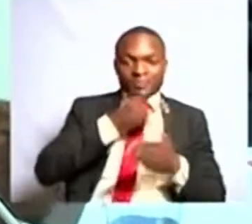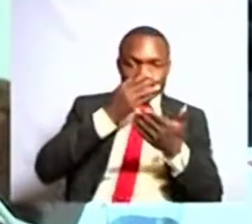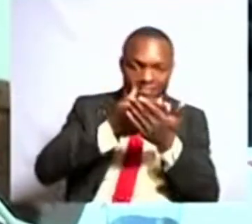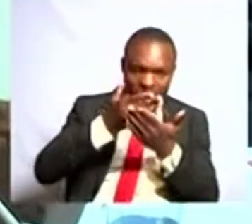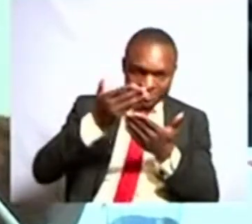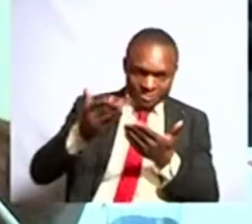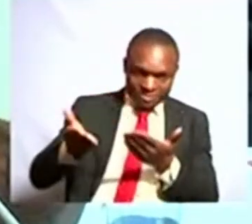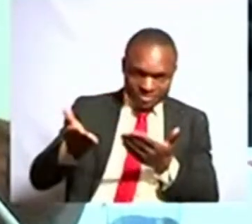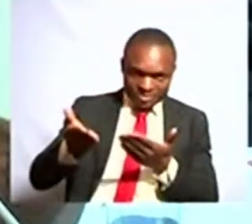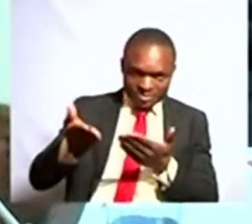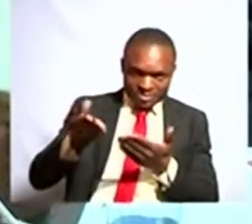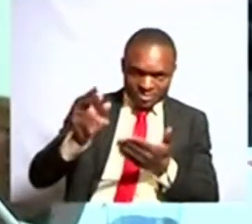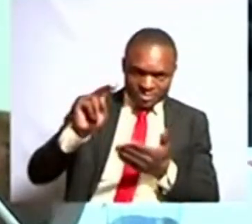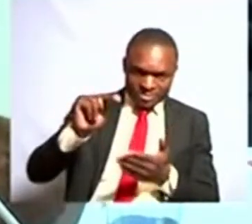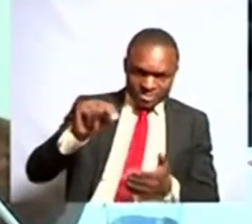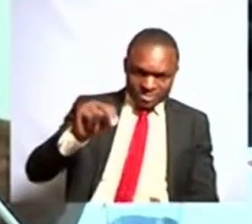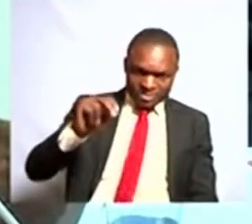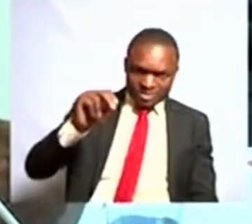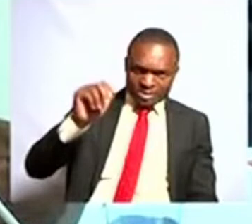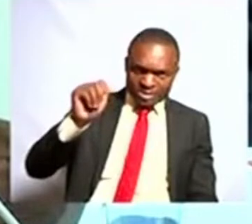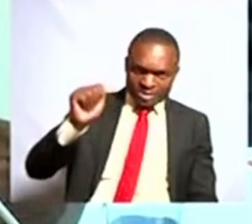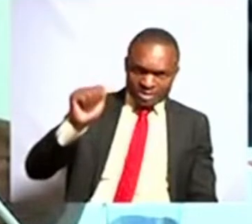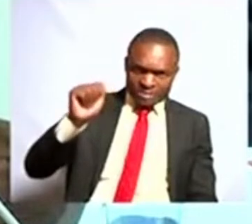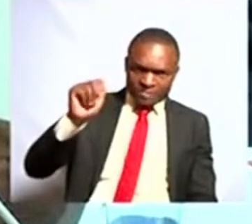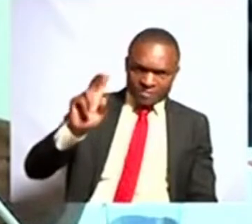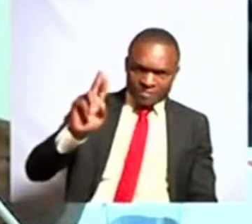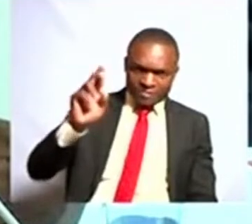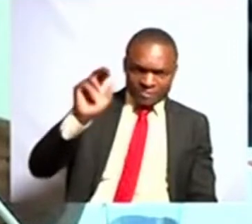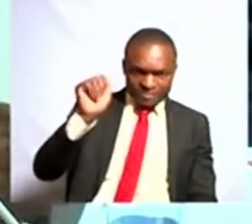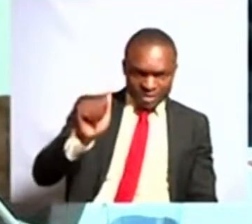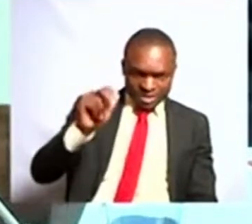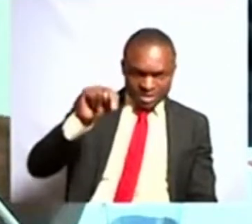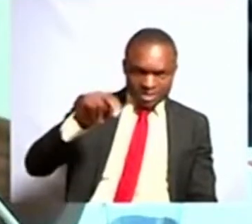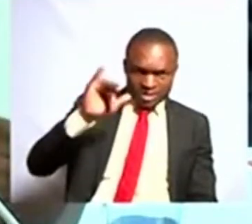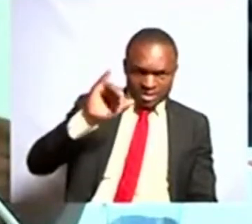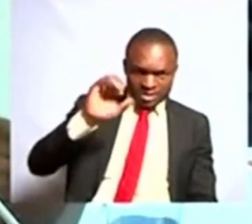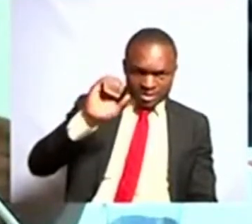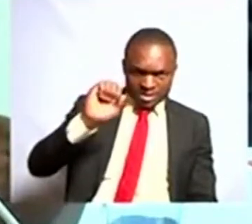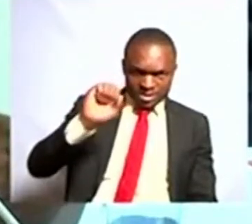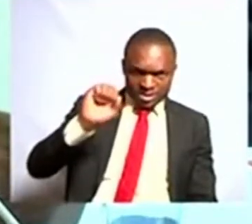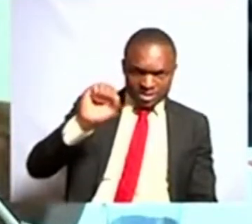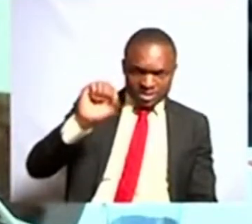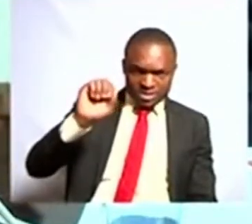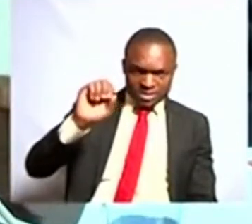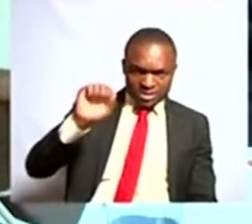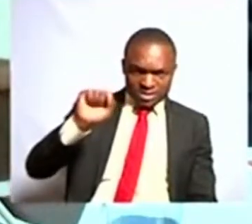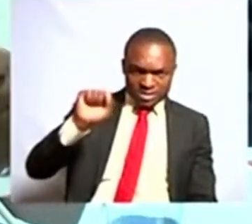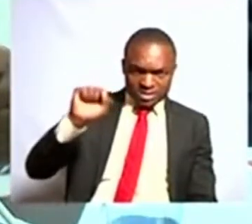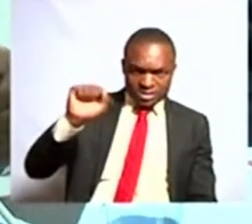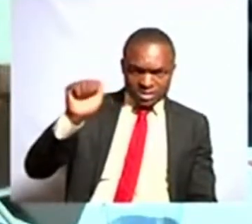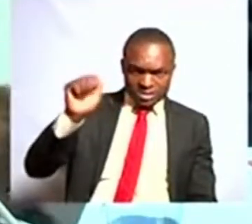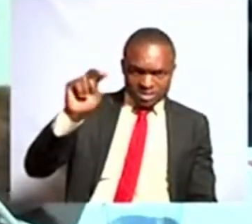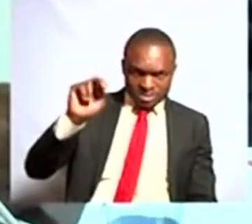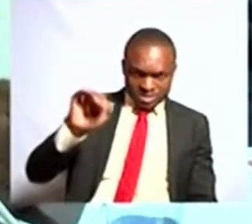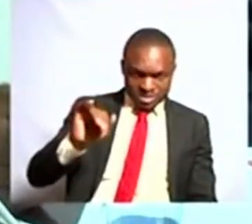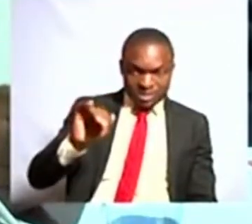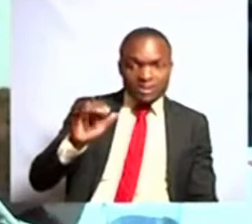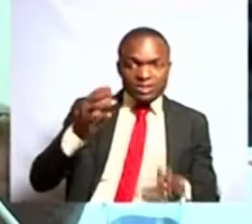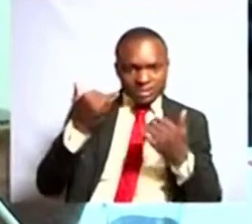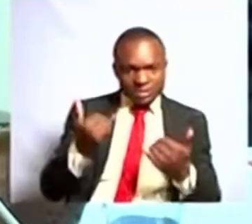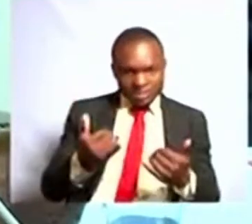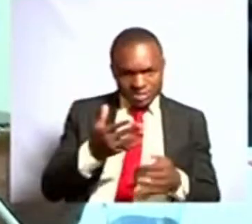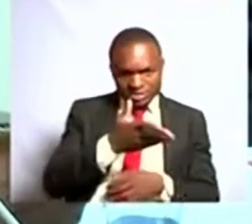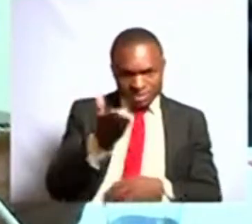bought a Nissan Navara, which is now in